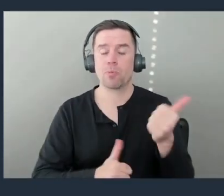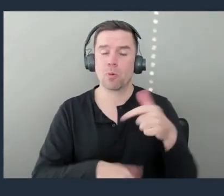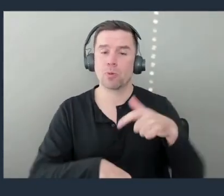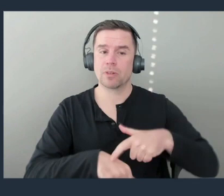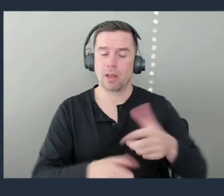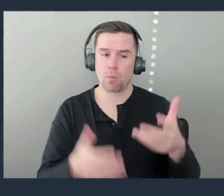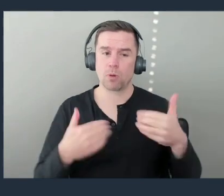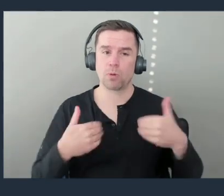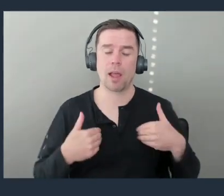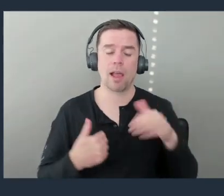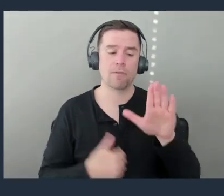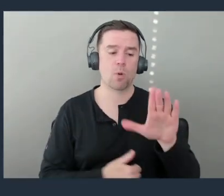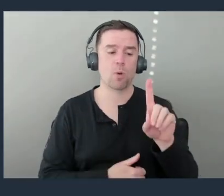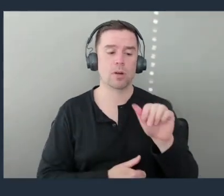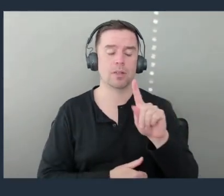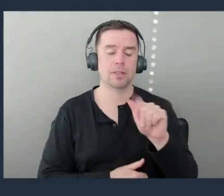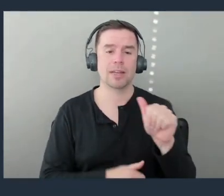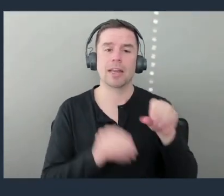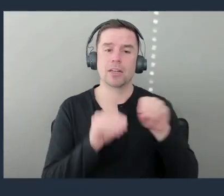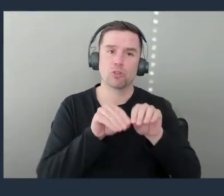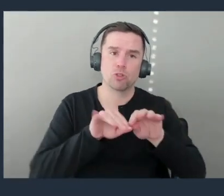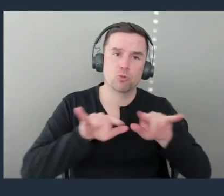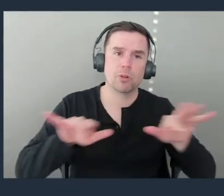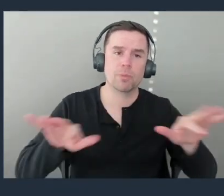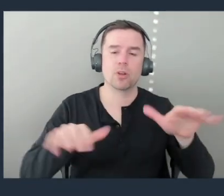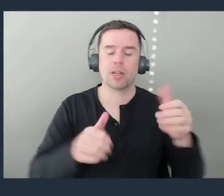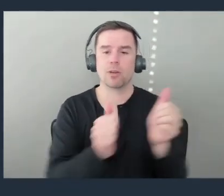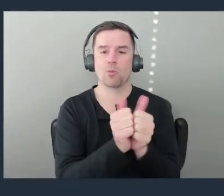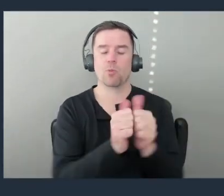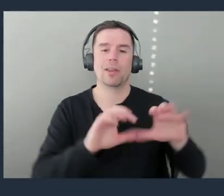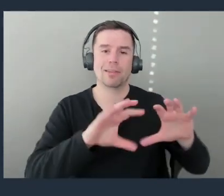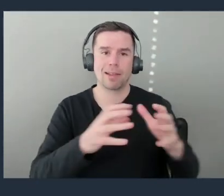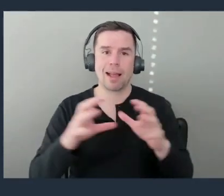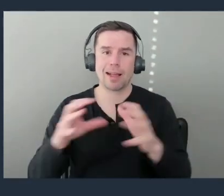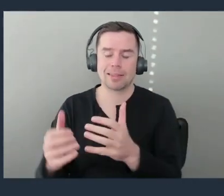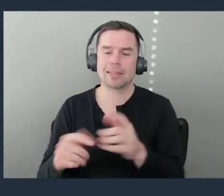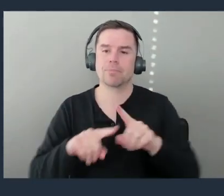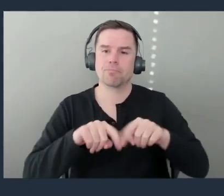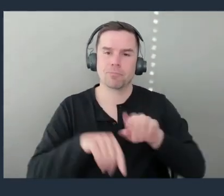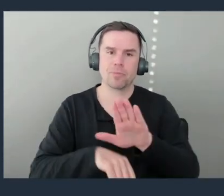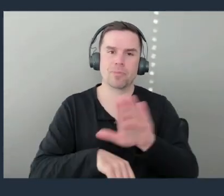distributed across S3 storage classes based on the workflow to which they are associated.